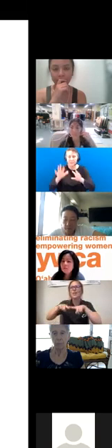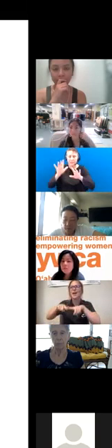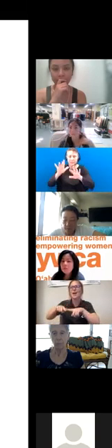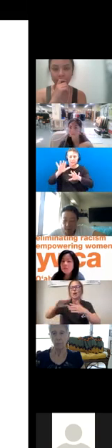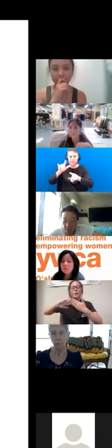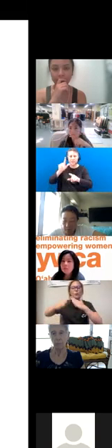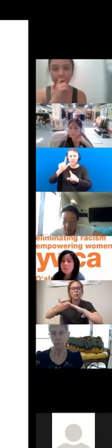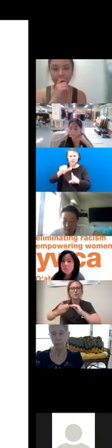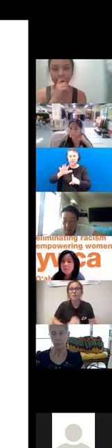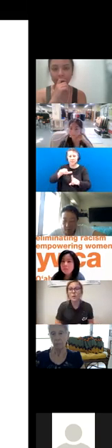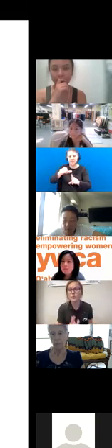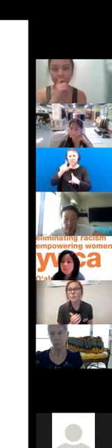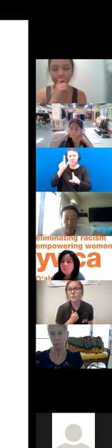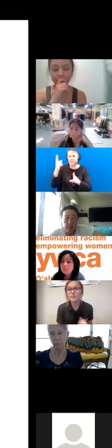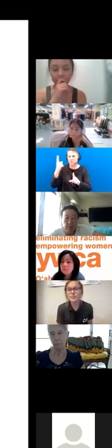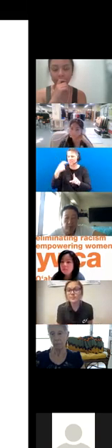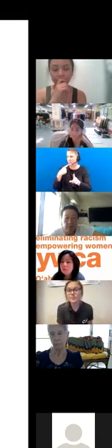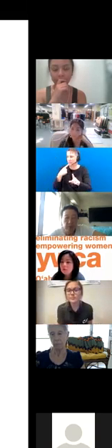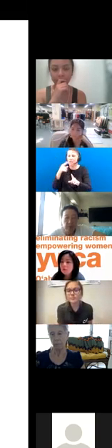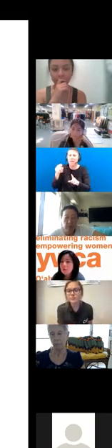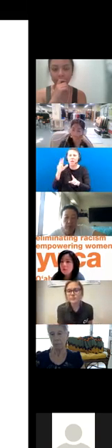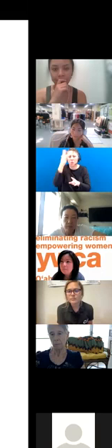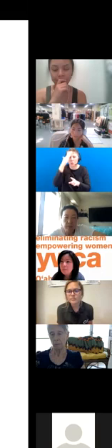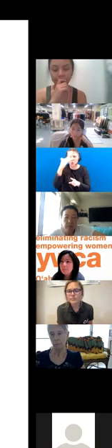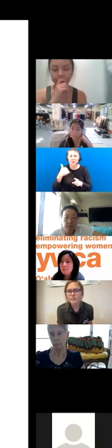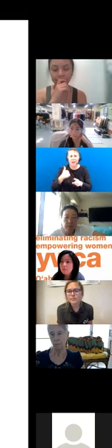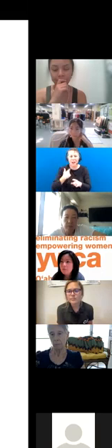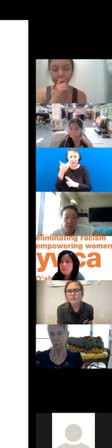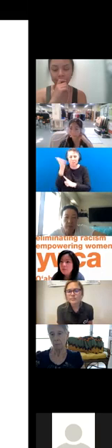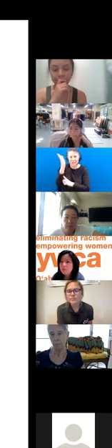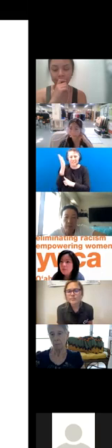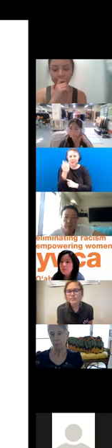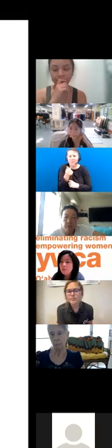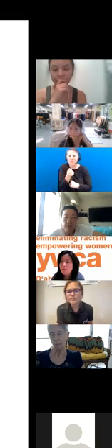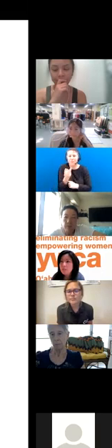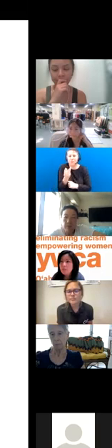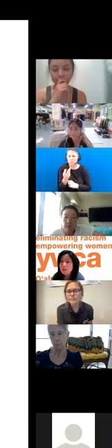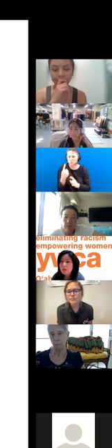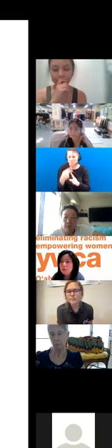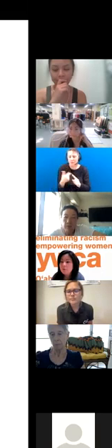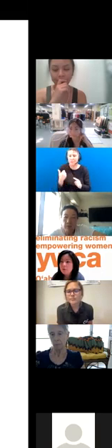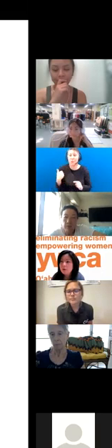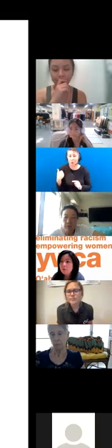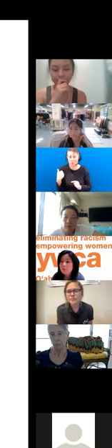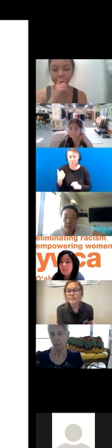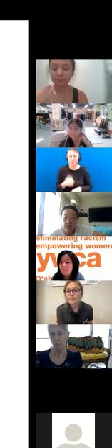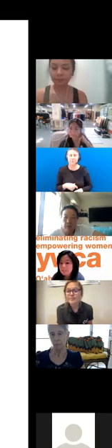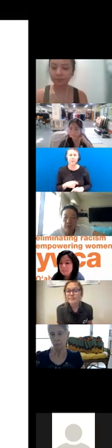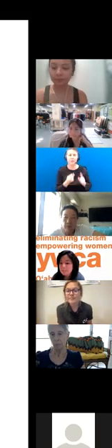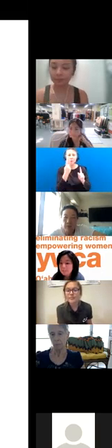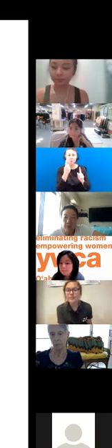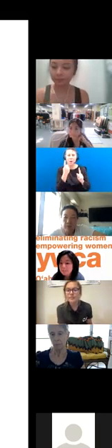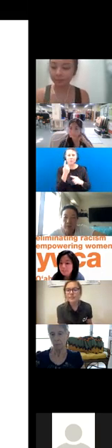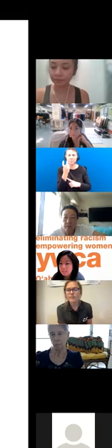Lauren, we had a presentation a few months ago, and we had one of our